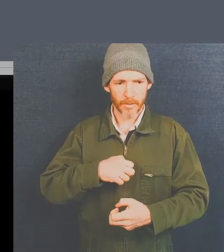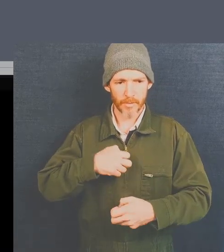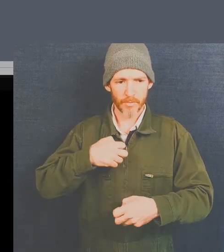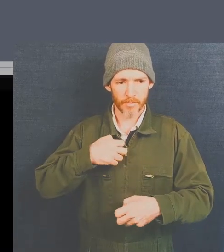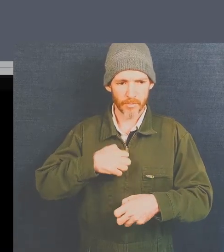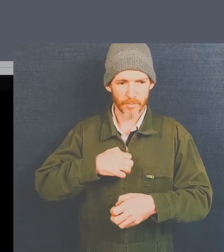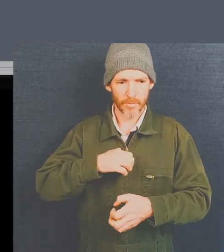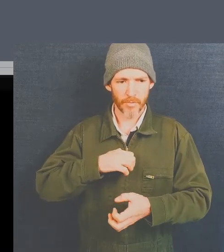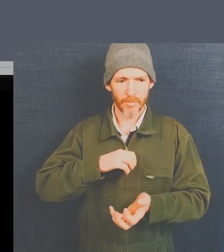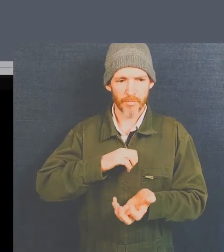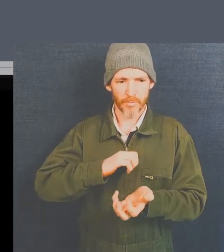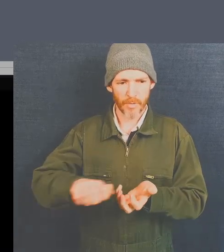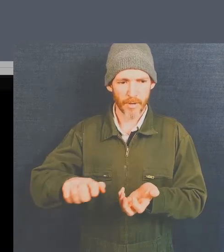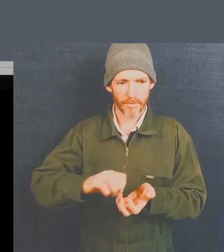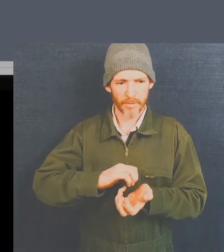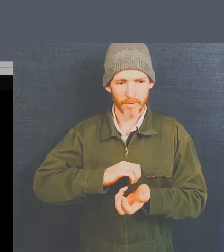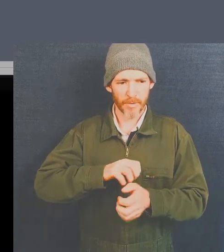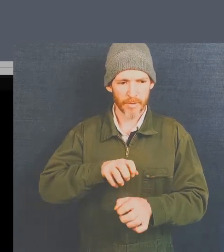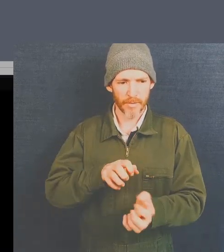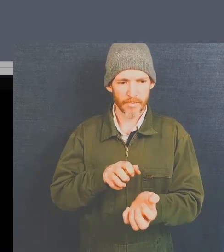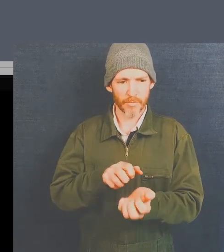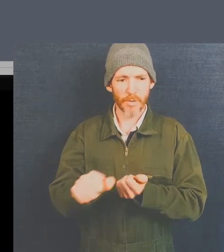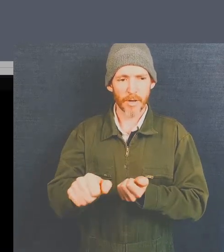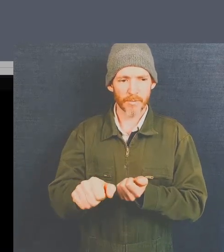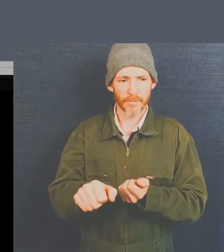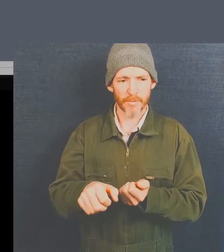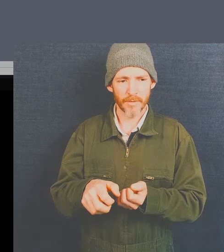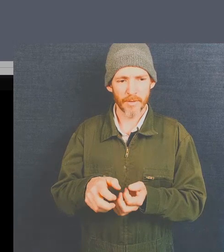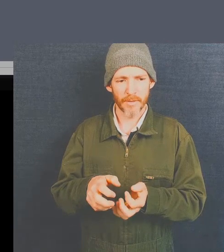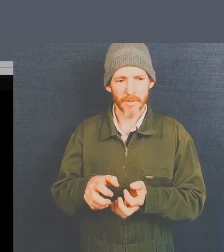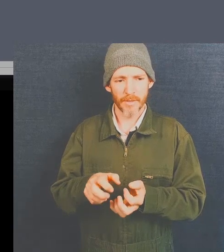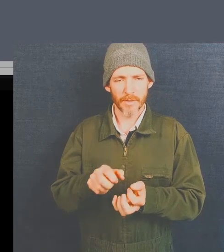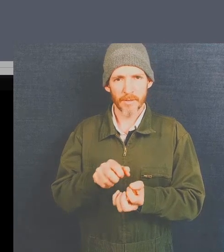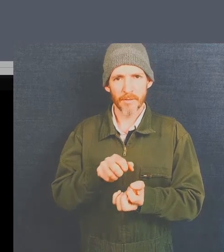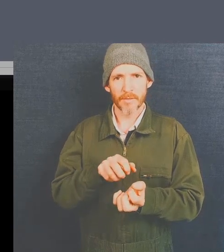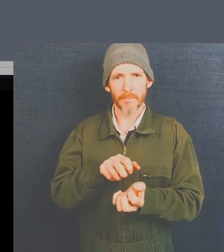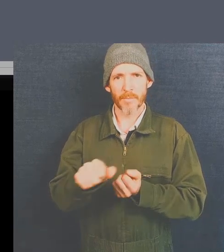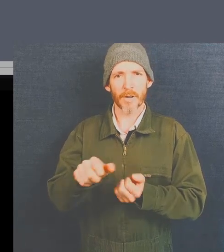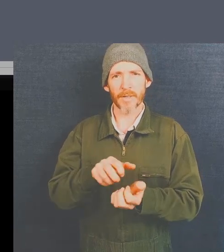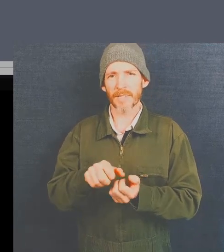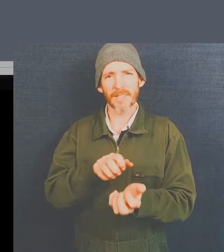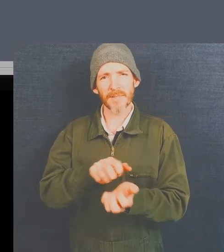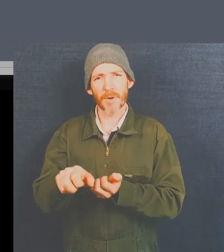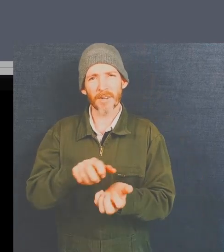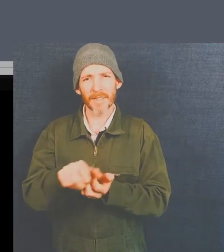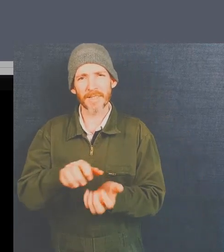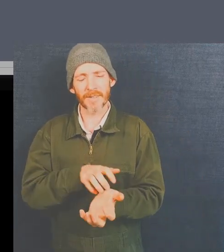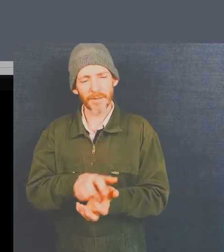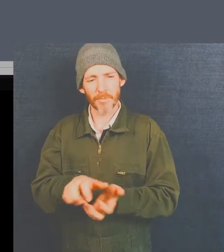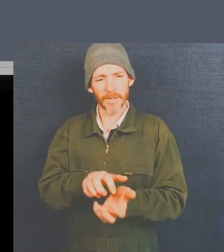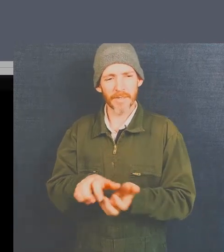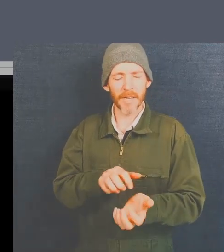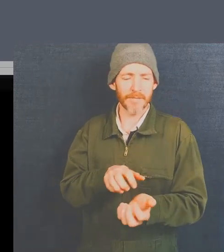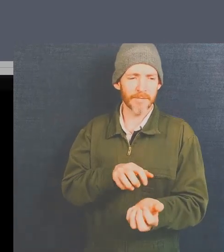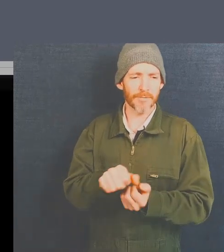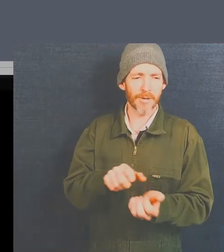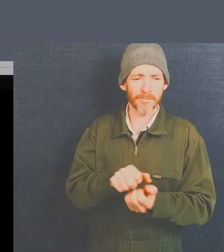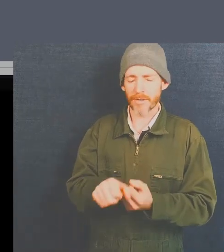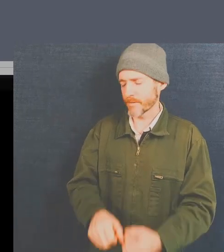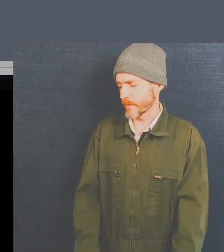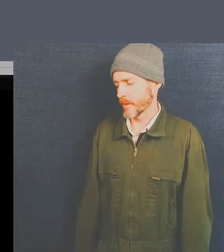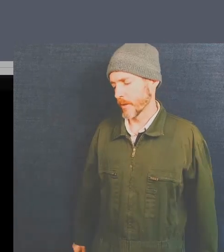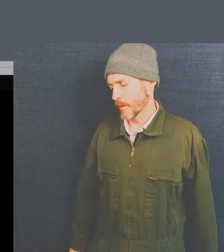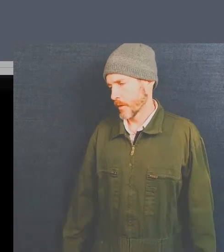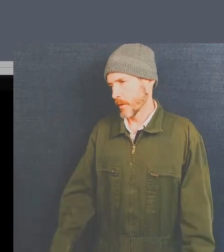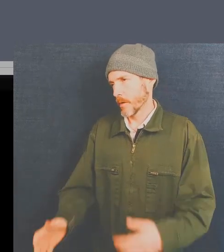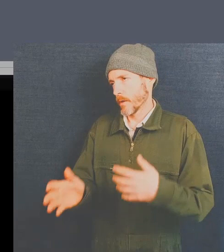hard, rough, rough. Bark. Isn't this bark like a dog or belly laugh? Rough,